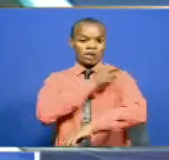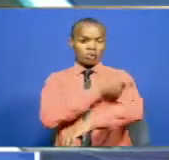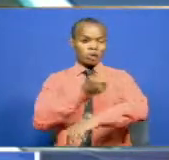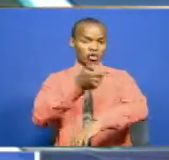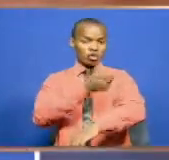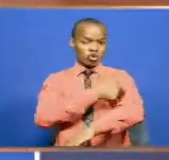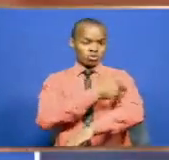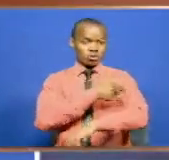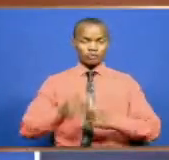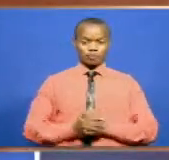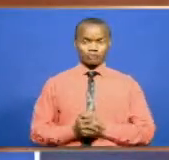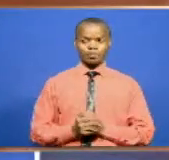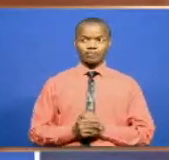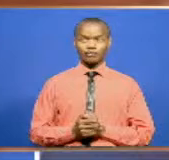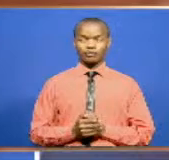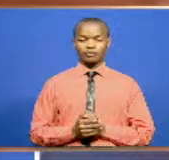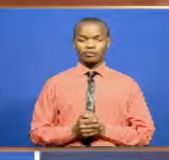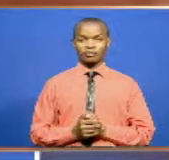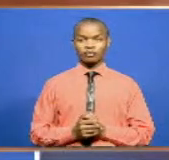treatment.